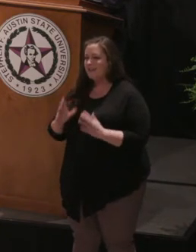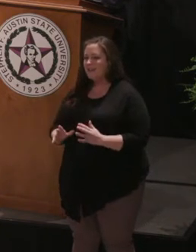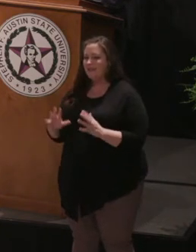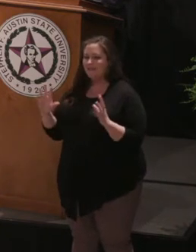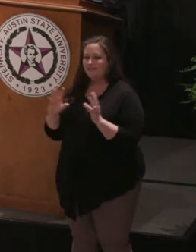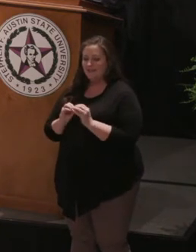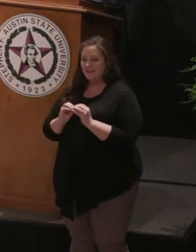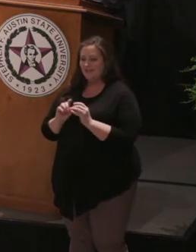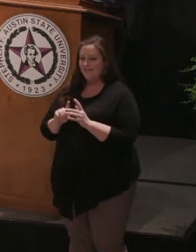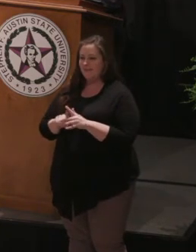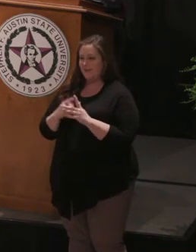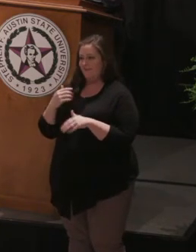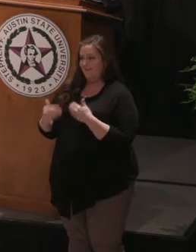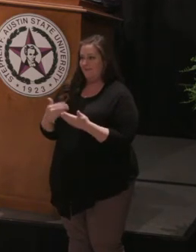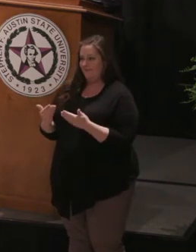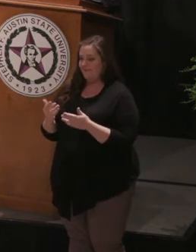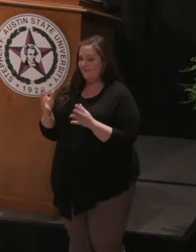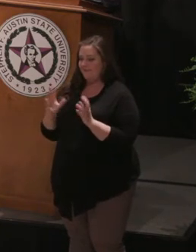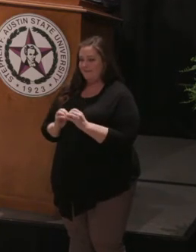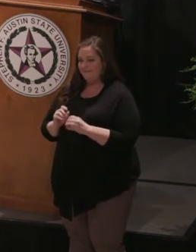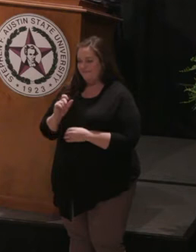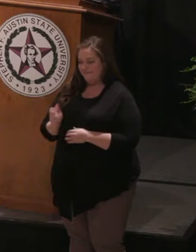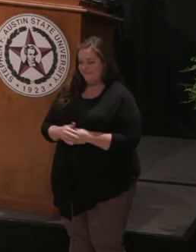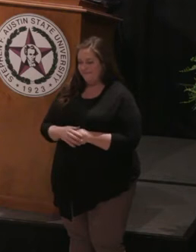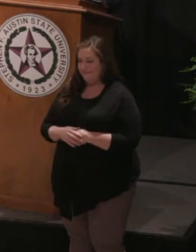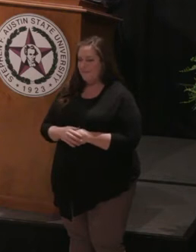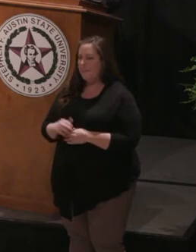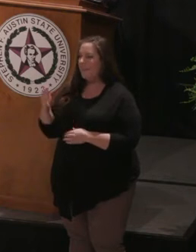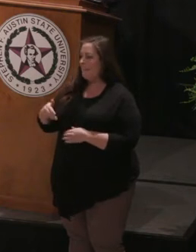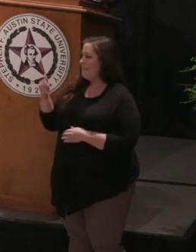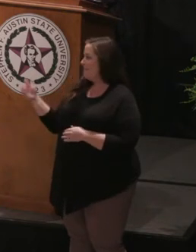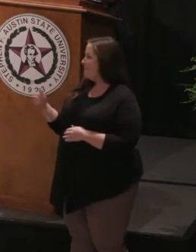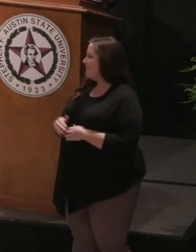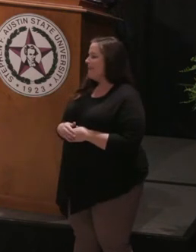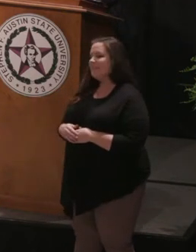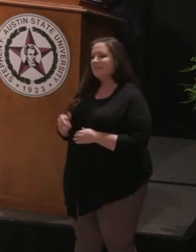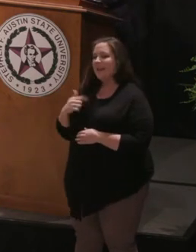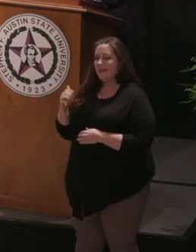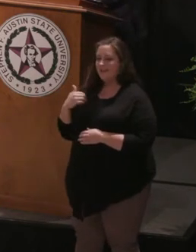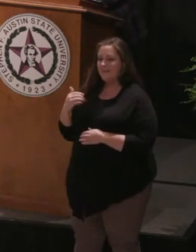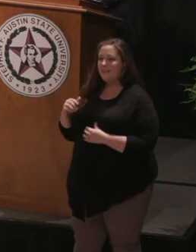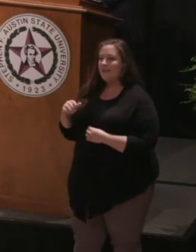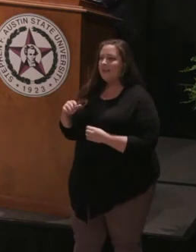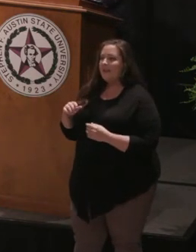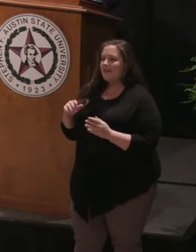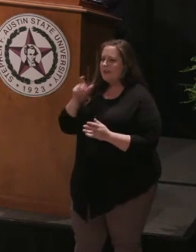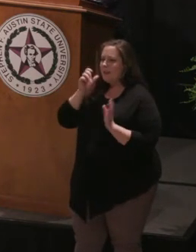legislative session is in process. Next up is, and I've got these out of